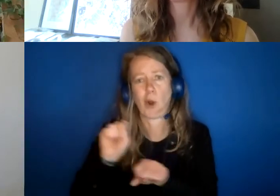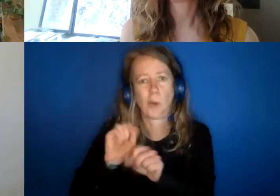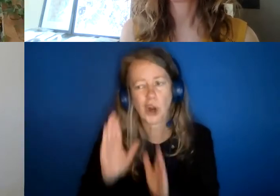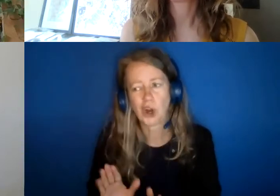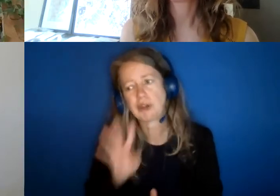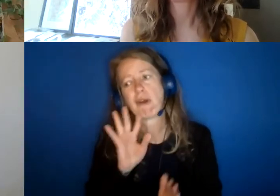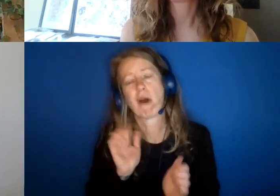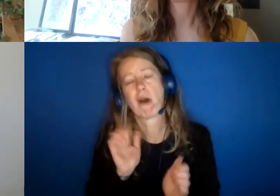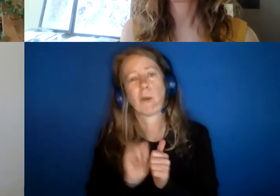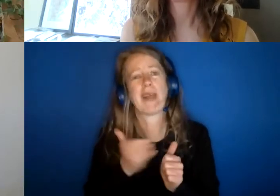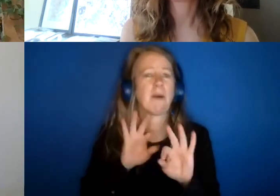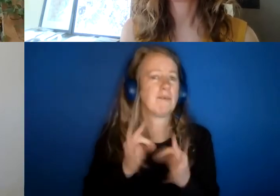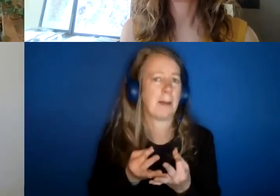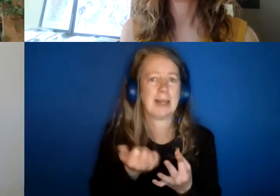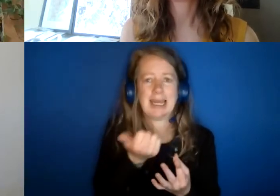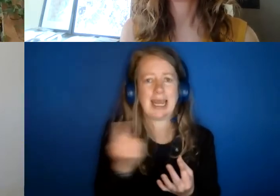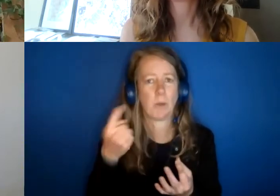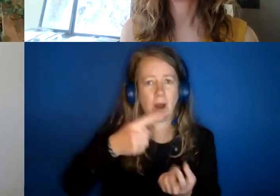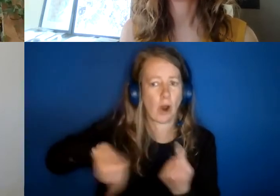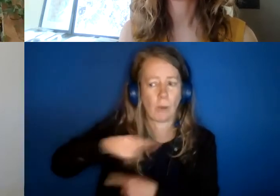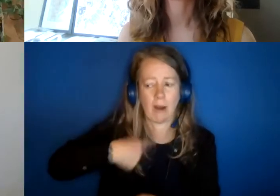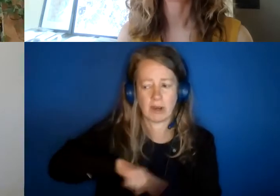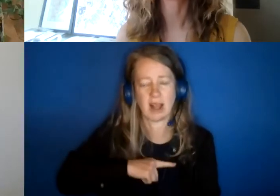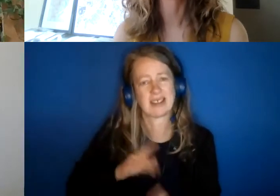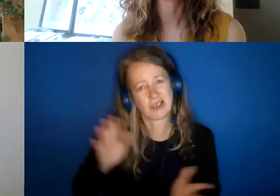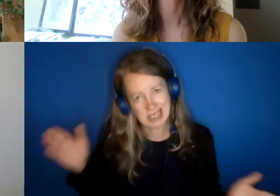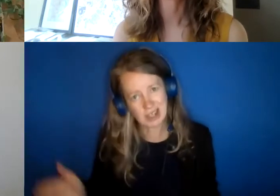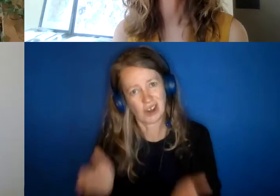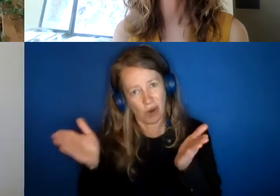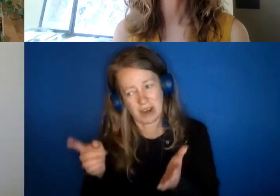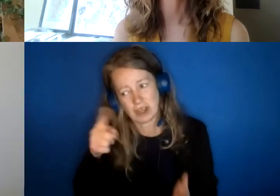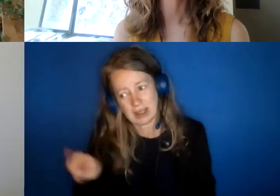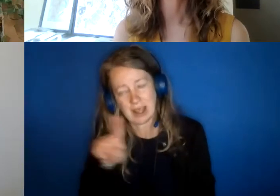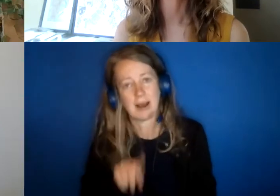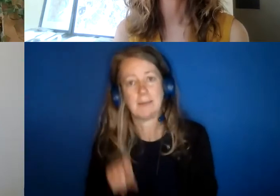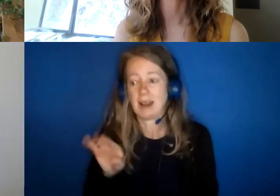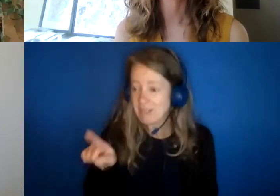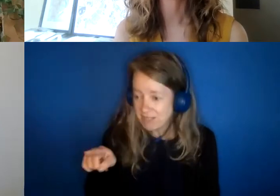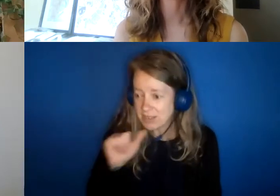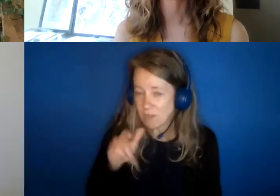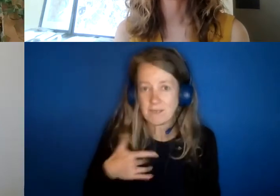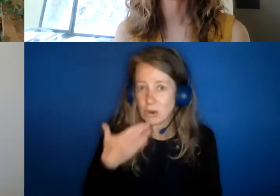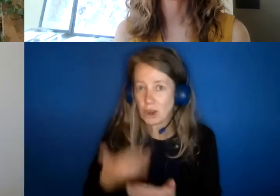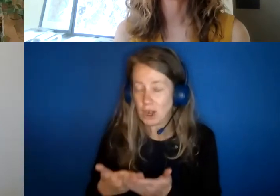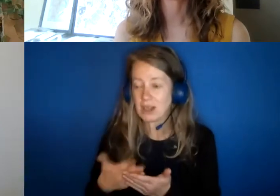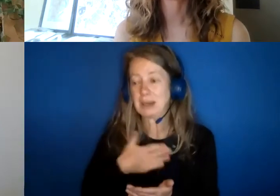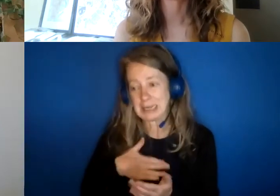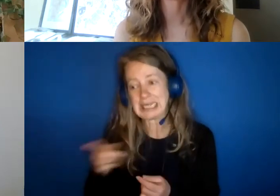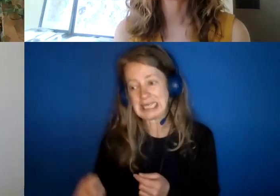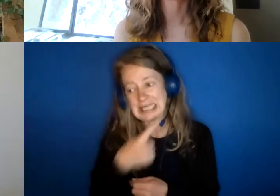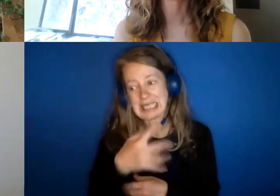and just, those around us, and encouraging them, if you feel poorly, please get